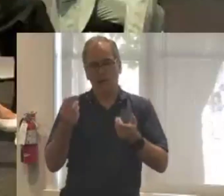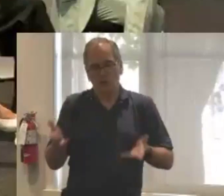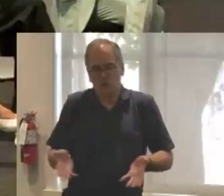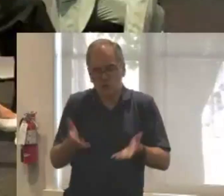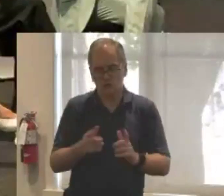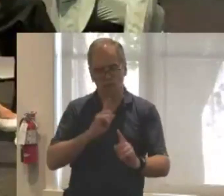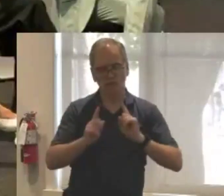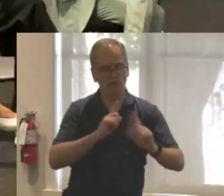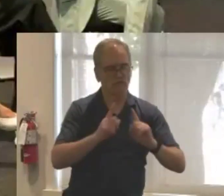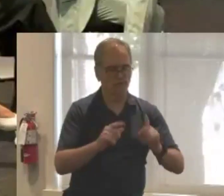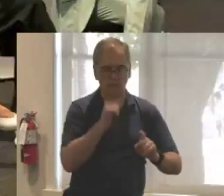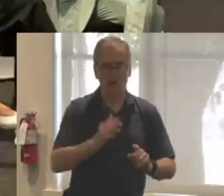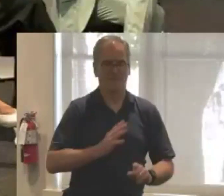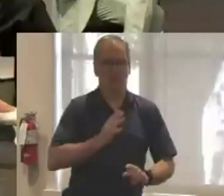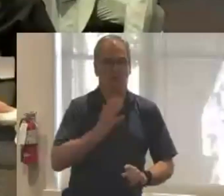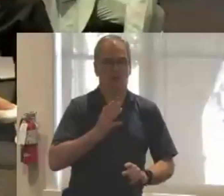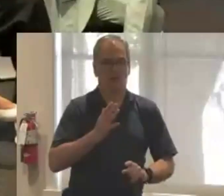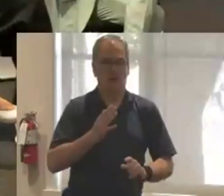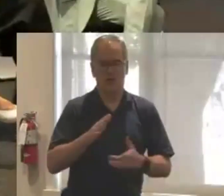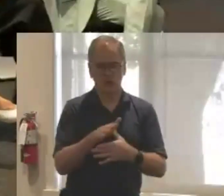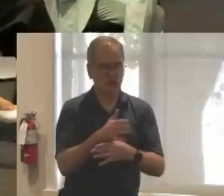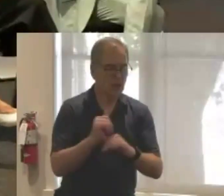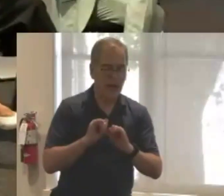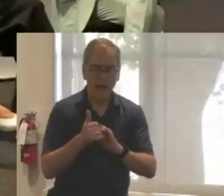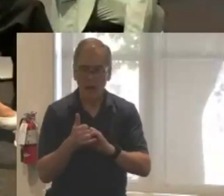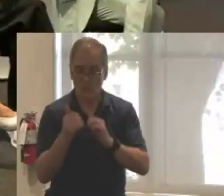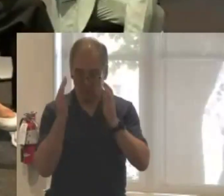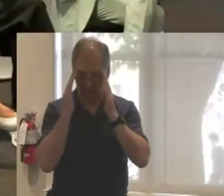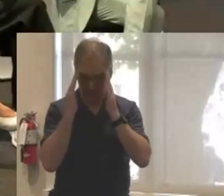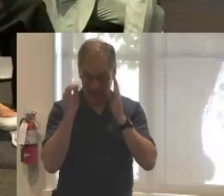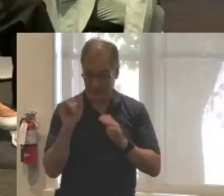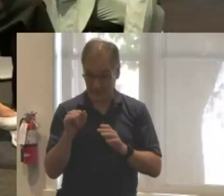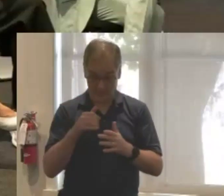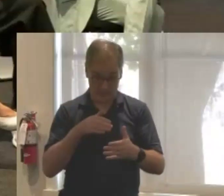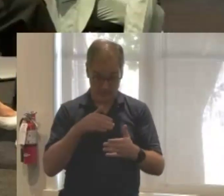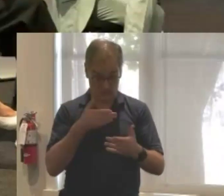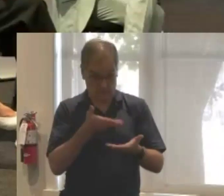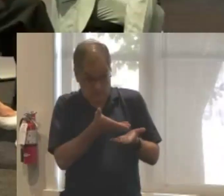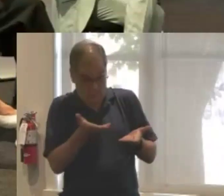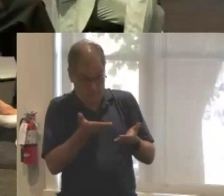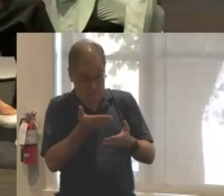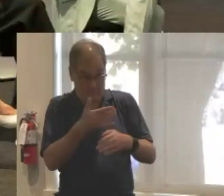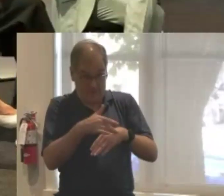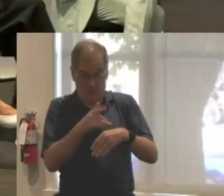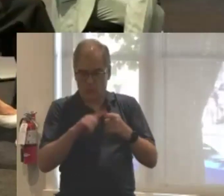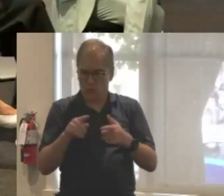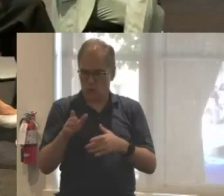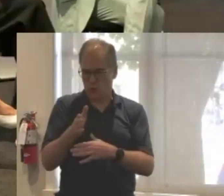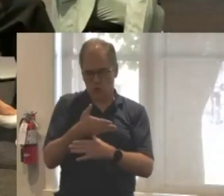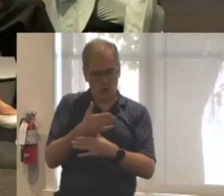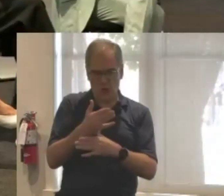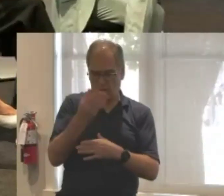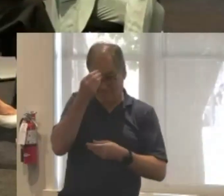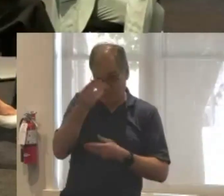health. We are then able to ensure a successful referral for accessible and sensitive support services, either within the agency or